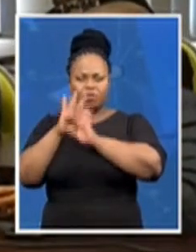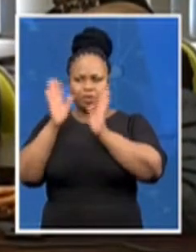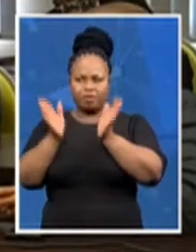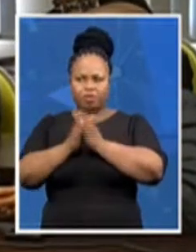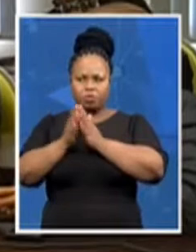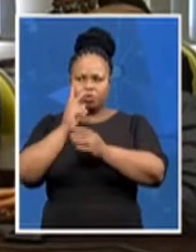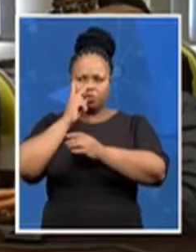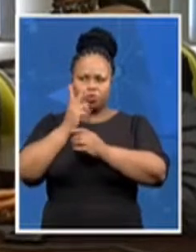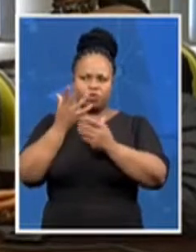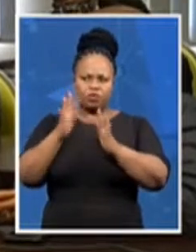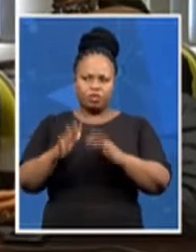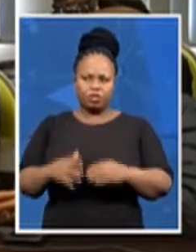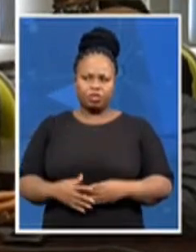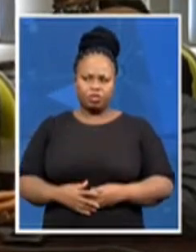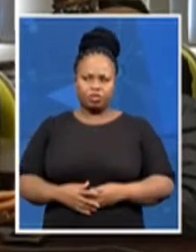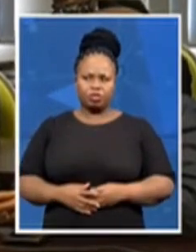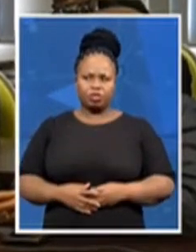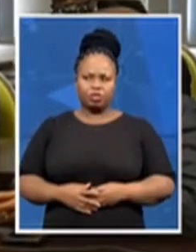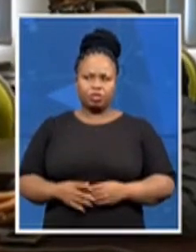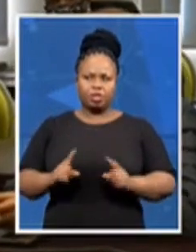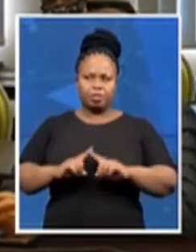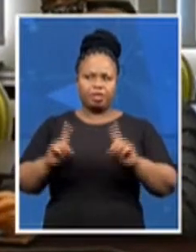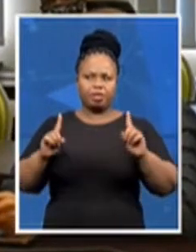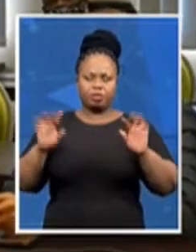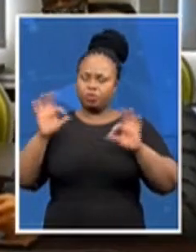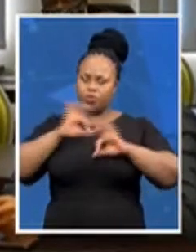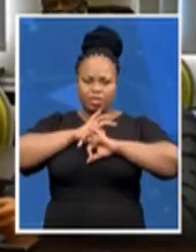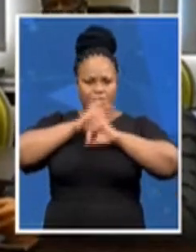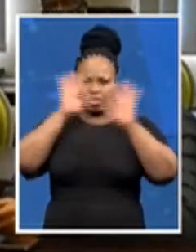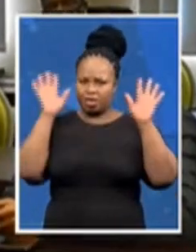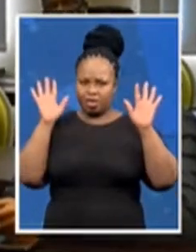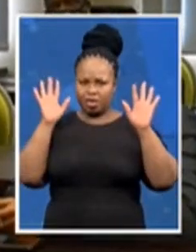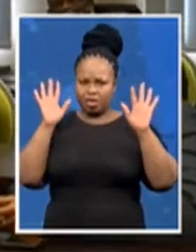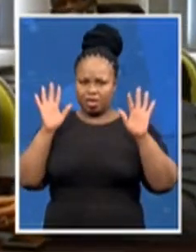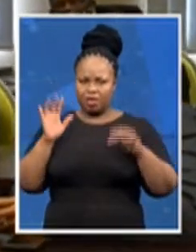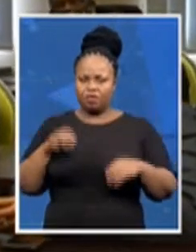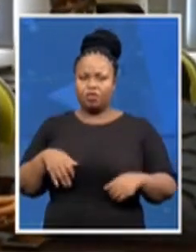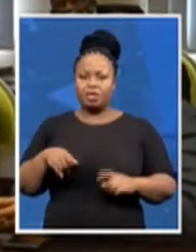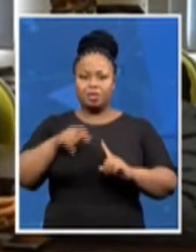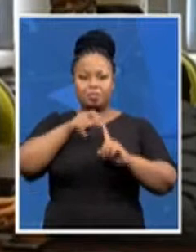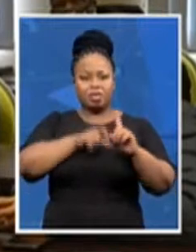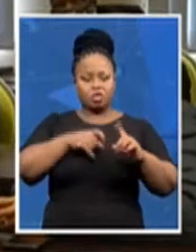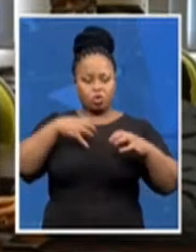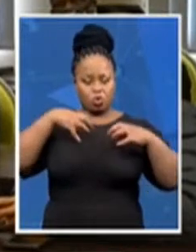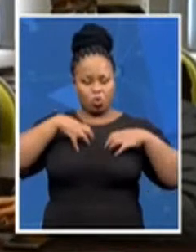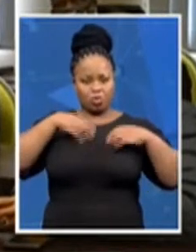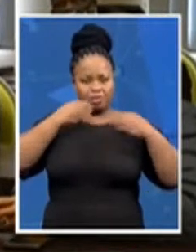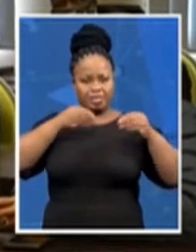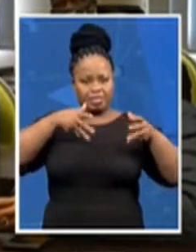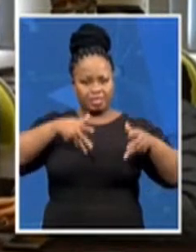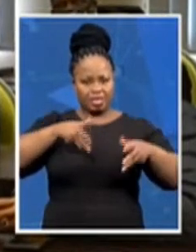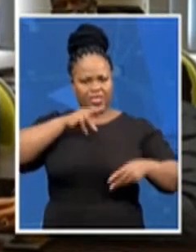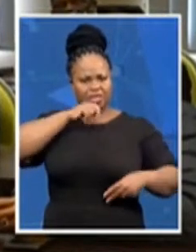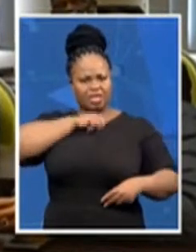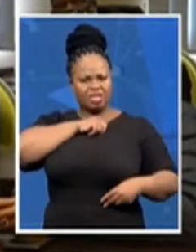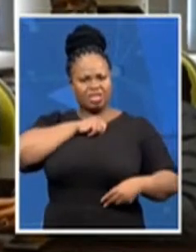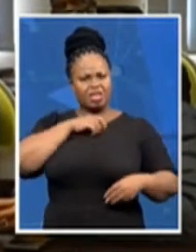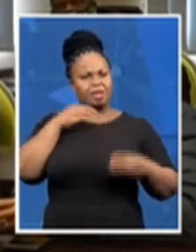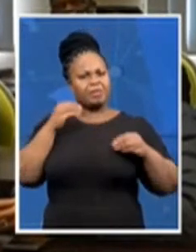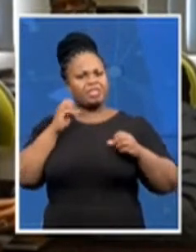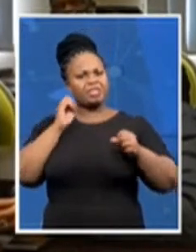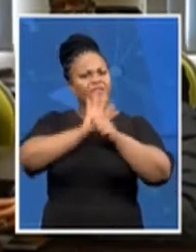on exactly a person who owns a business here in KwaZulu-Natal, whose business was affected by what we saw last week,